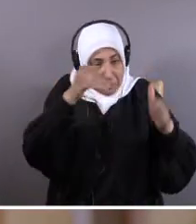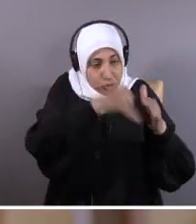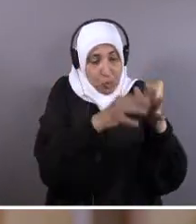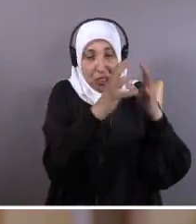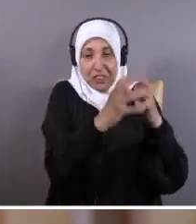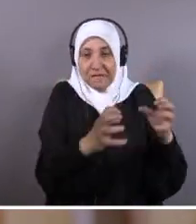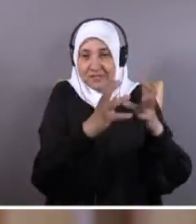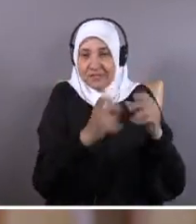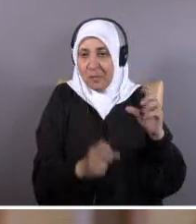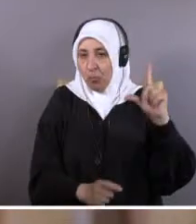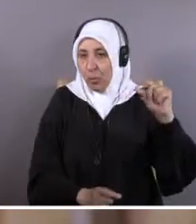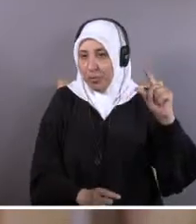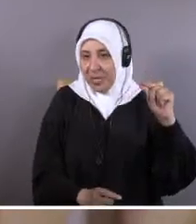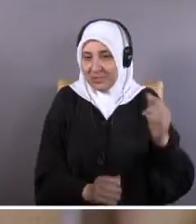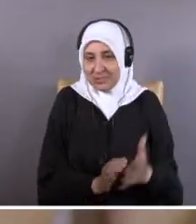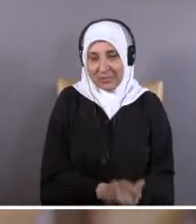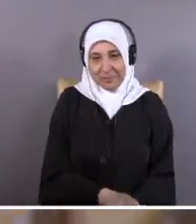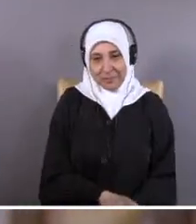Honesty